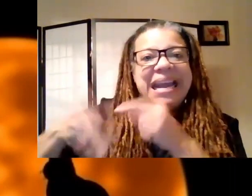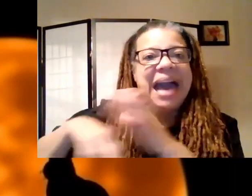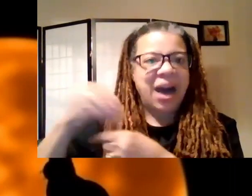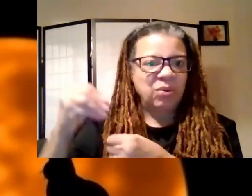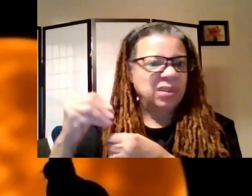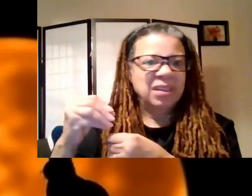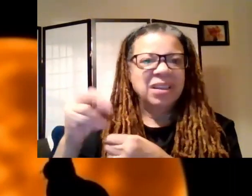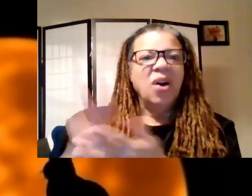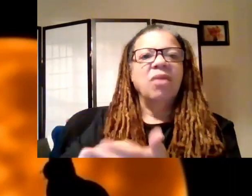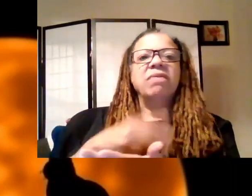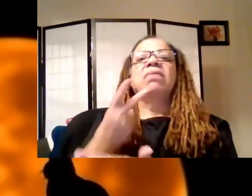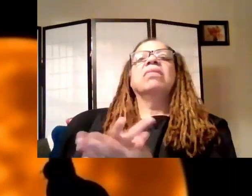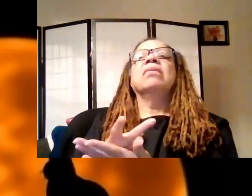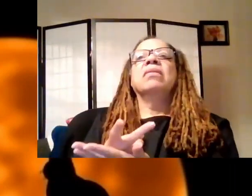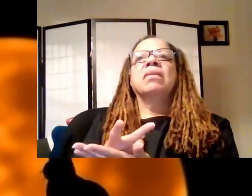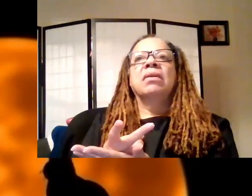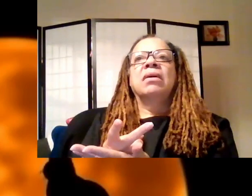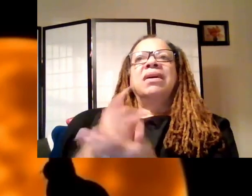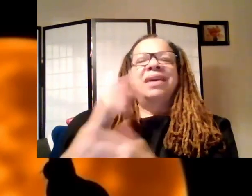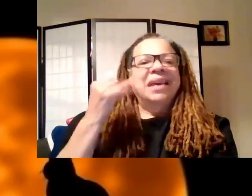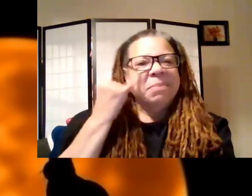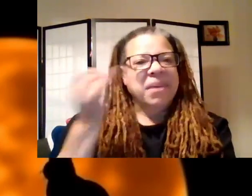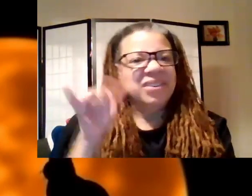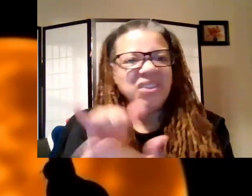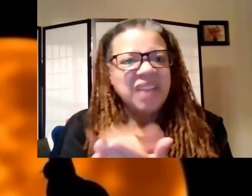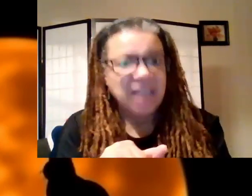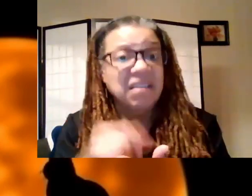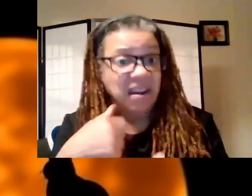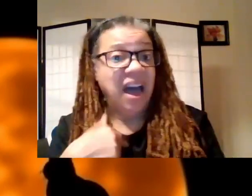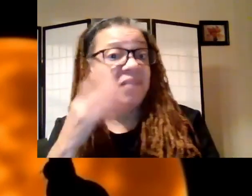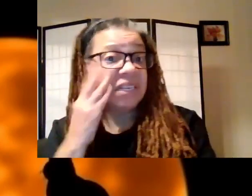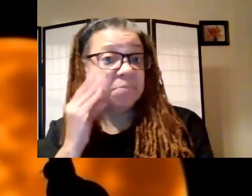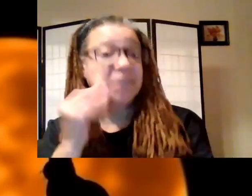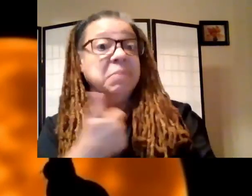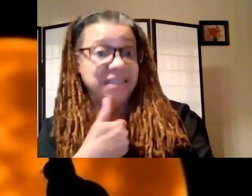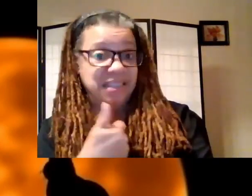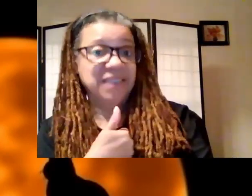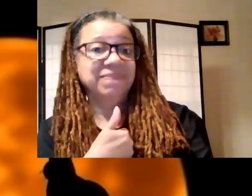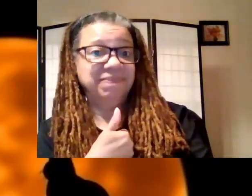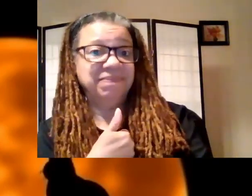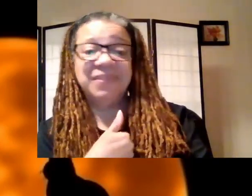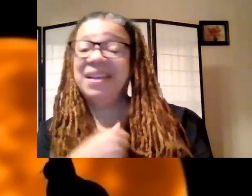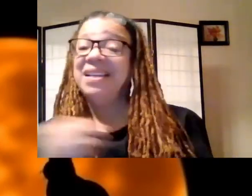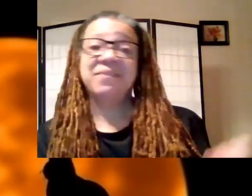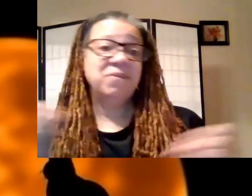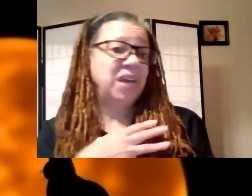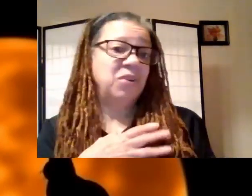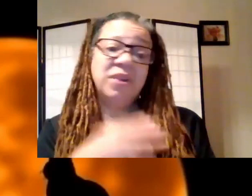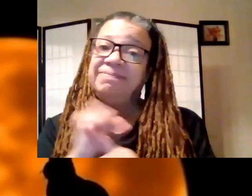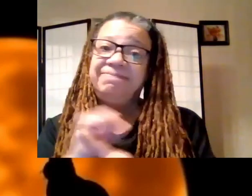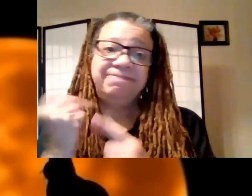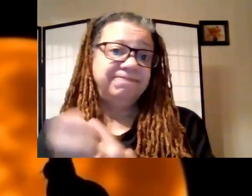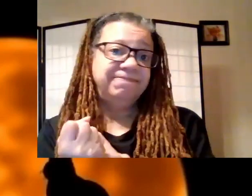pass out on the chair, which is, again, something I have experienced. It's very frightening.